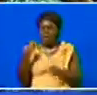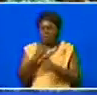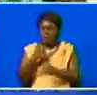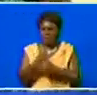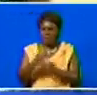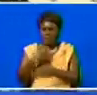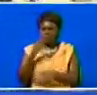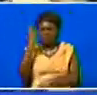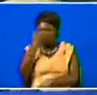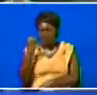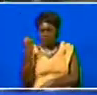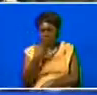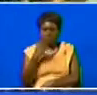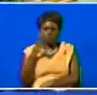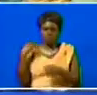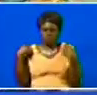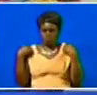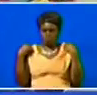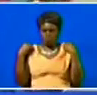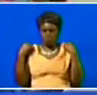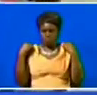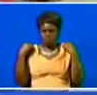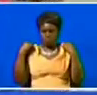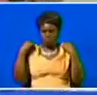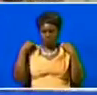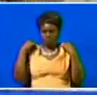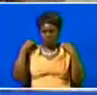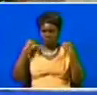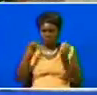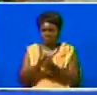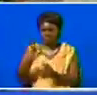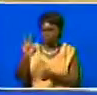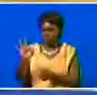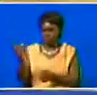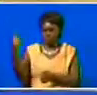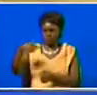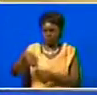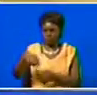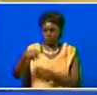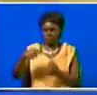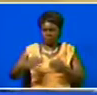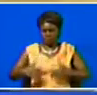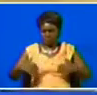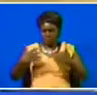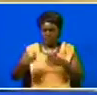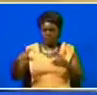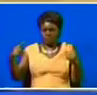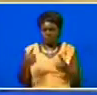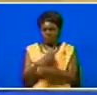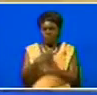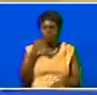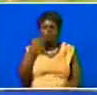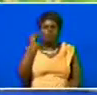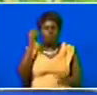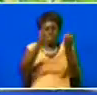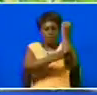out of colorful kitenge fabric. The Ref Threads tailors, 13 in number, arrived into Kakuma after fleeing conflict in their home